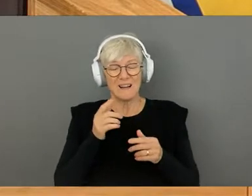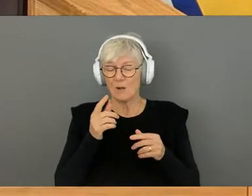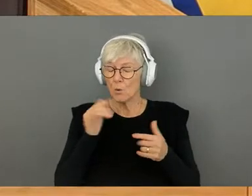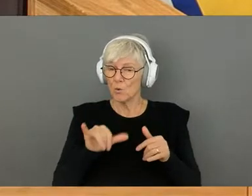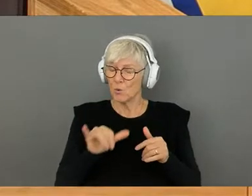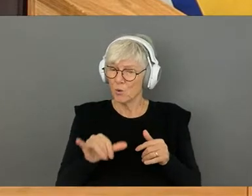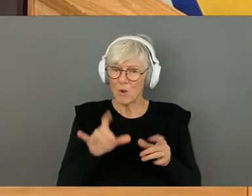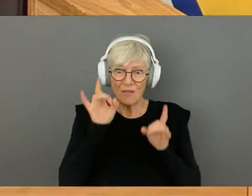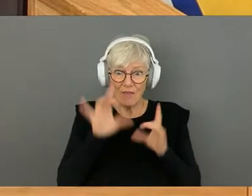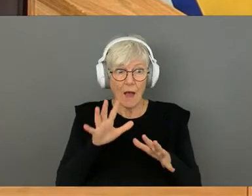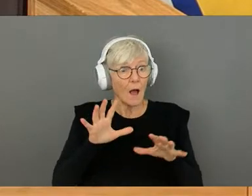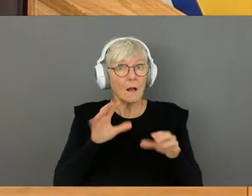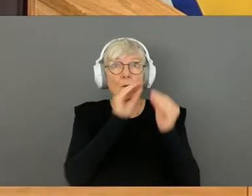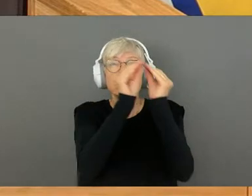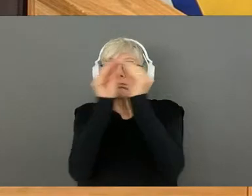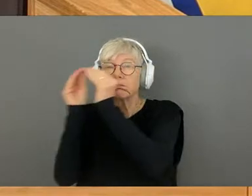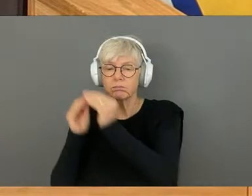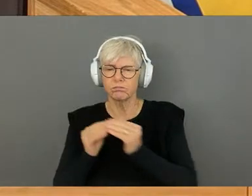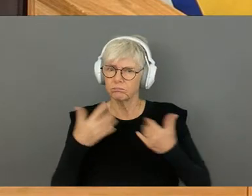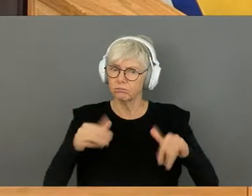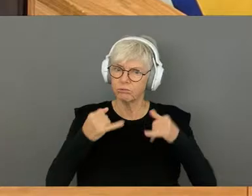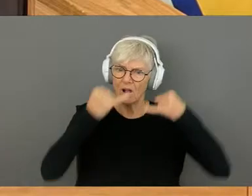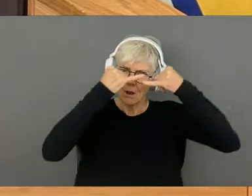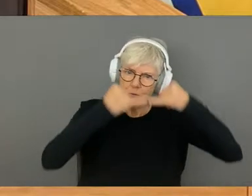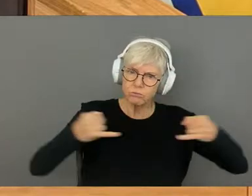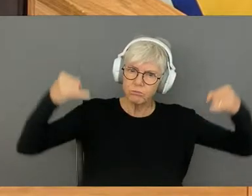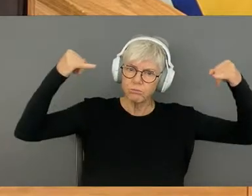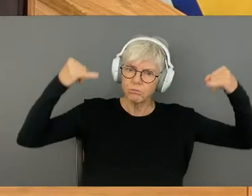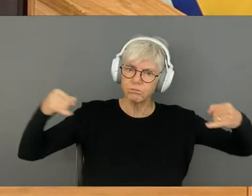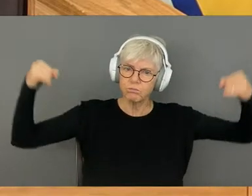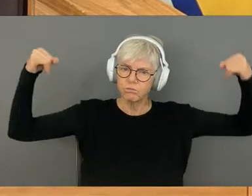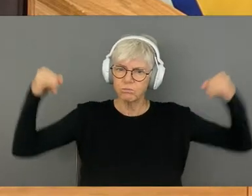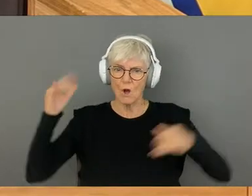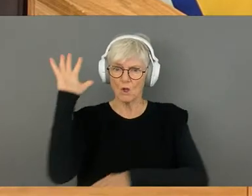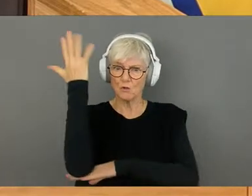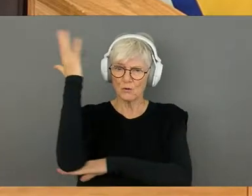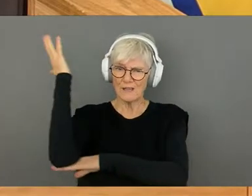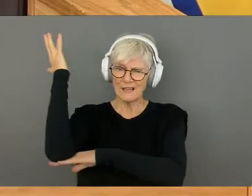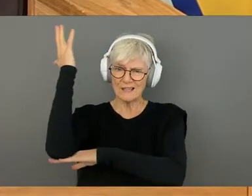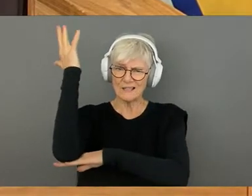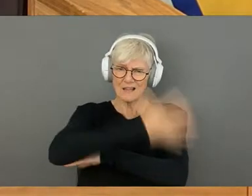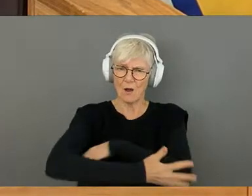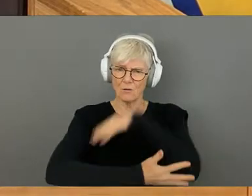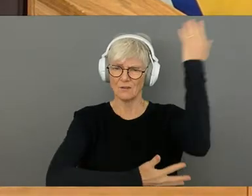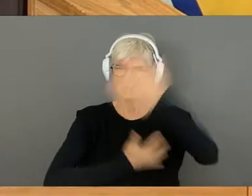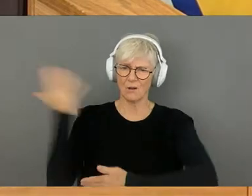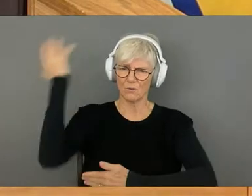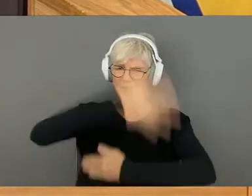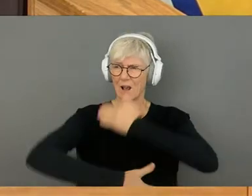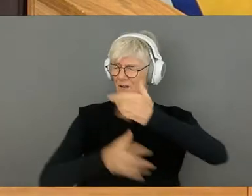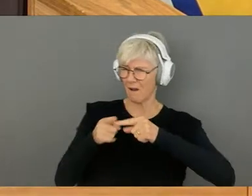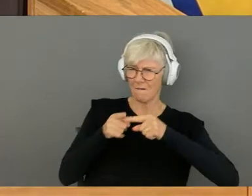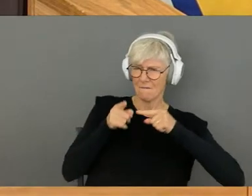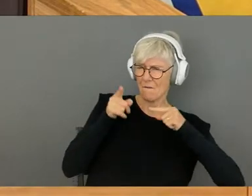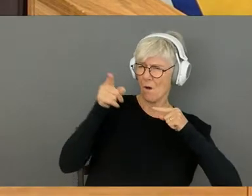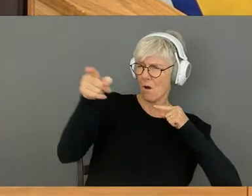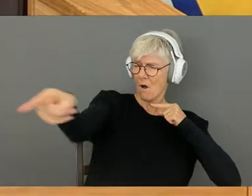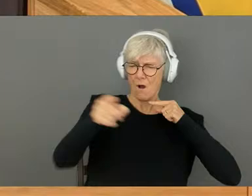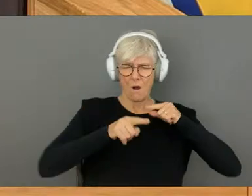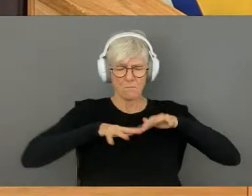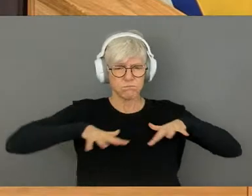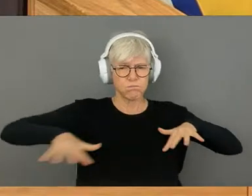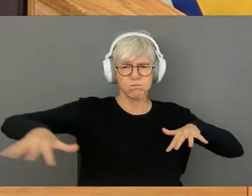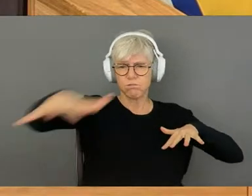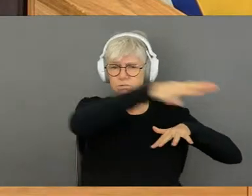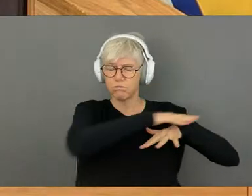mean, we're talking about miles, kilometers of downed trees in very hard-to-reach places. And from a peak of well